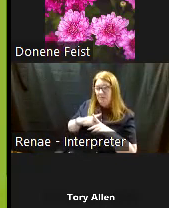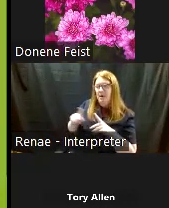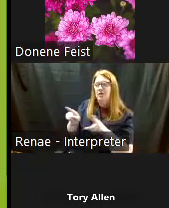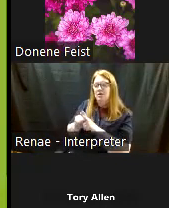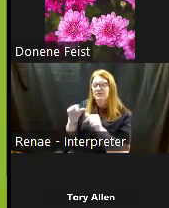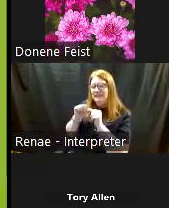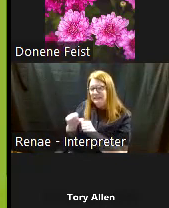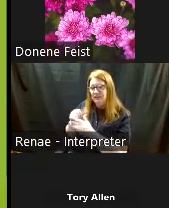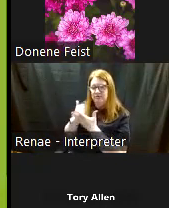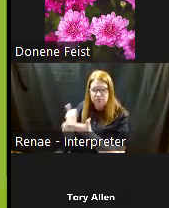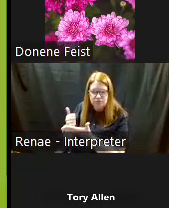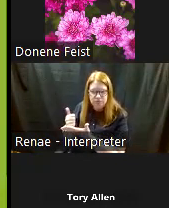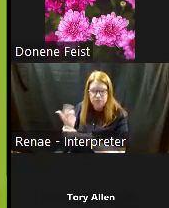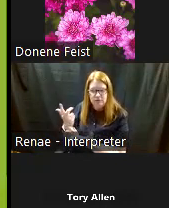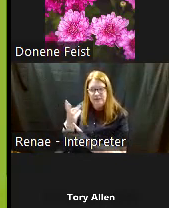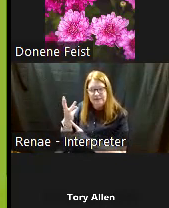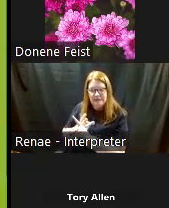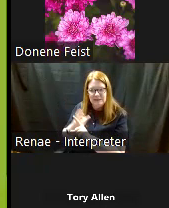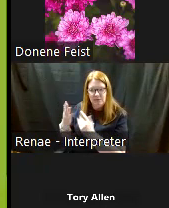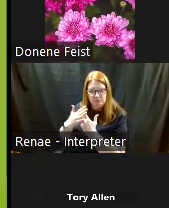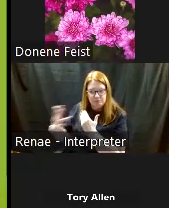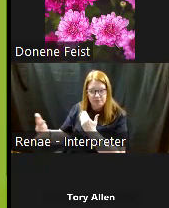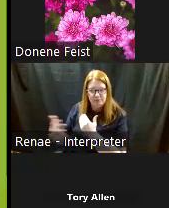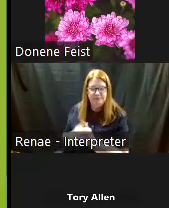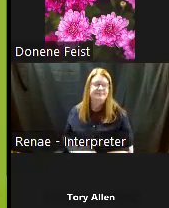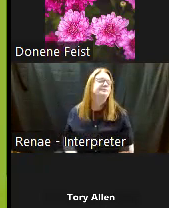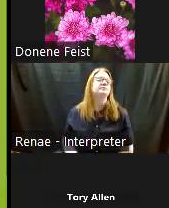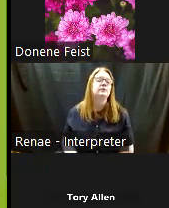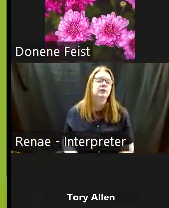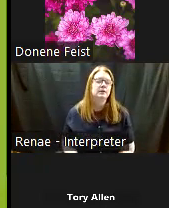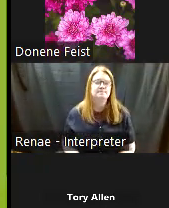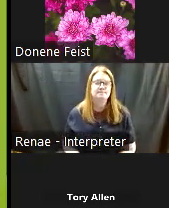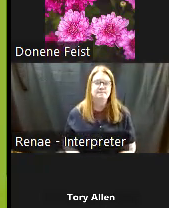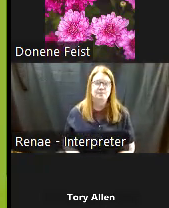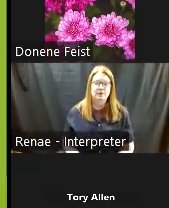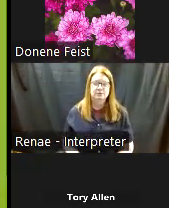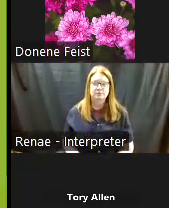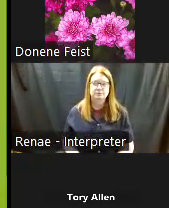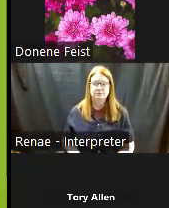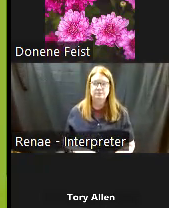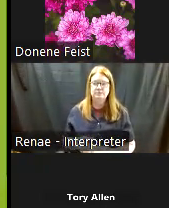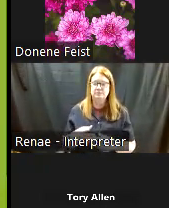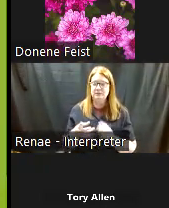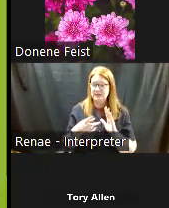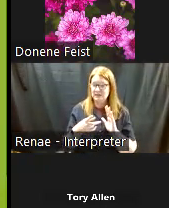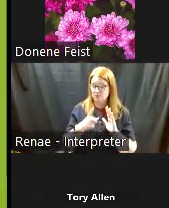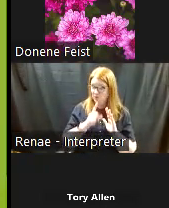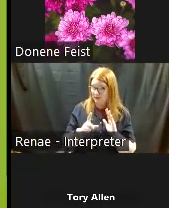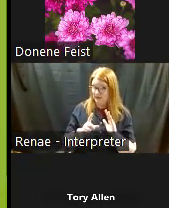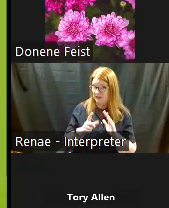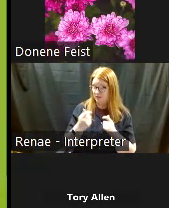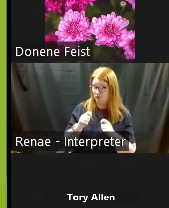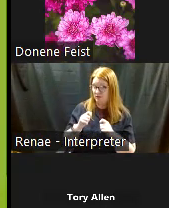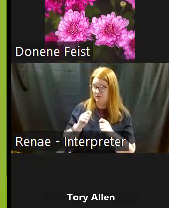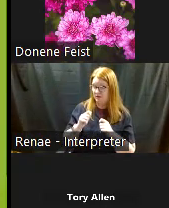those interventions by 6 months and forward, obviously. In that model, we're going to do everything we can to